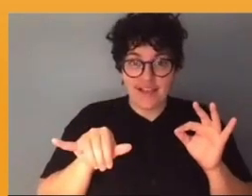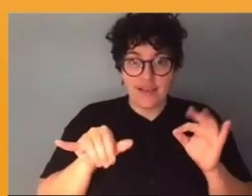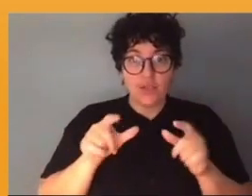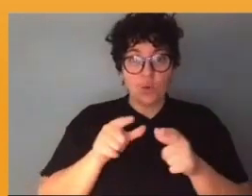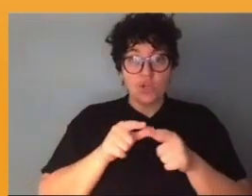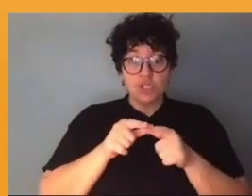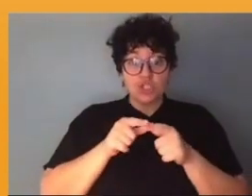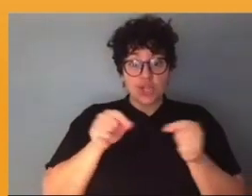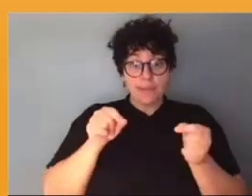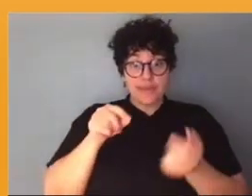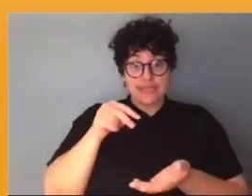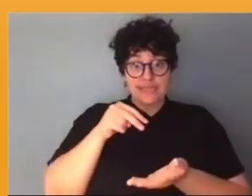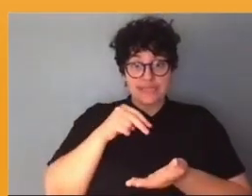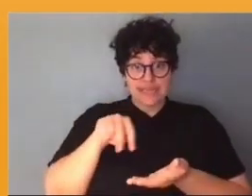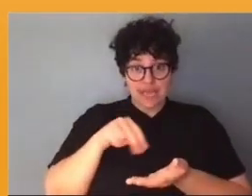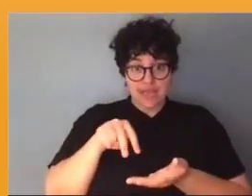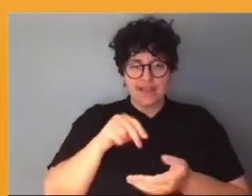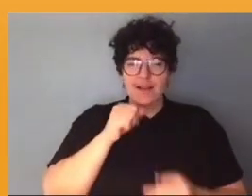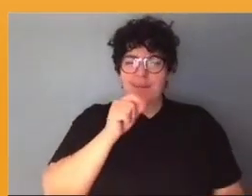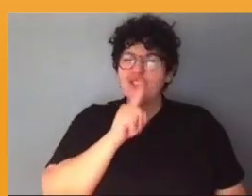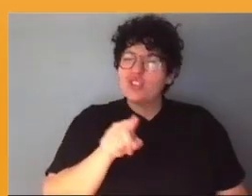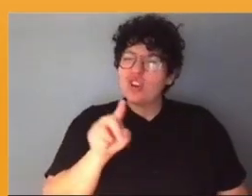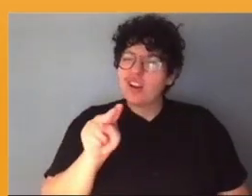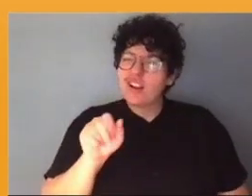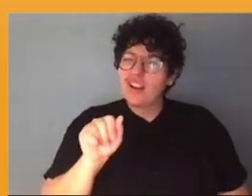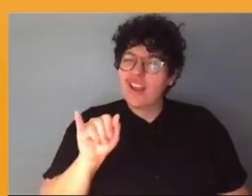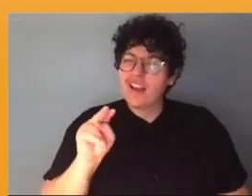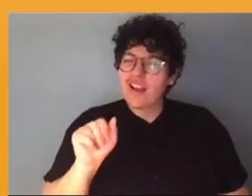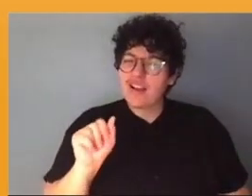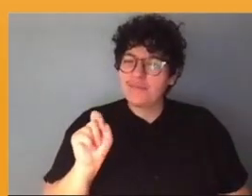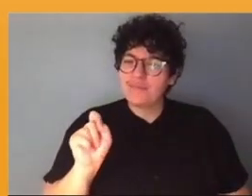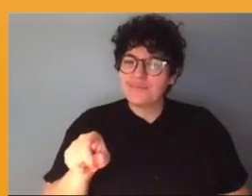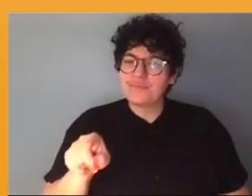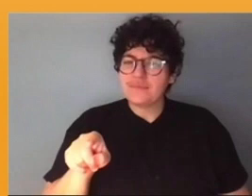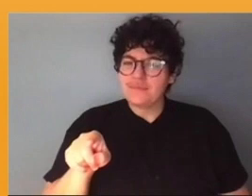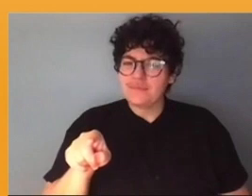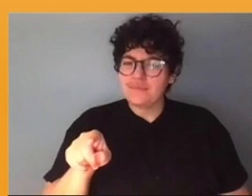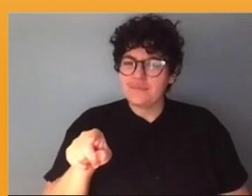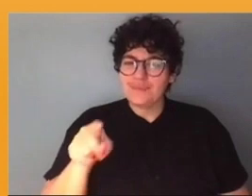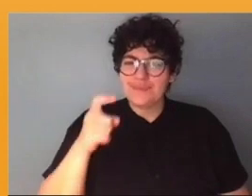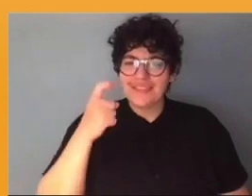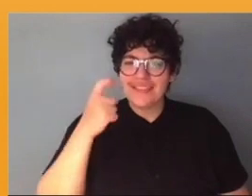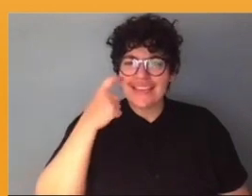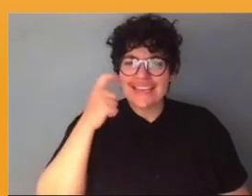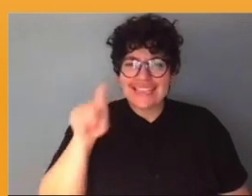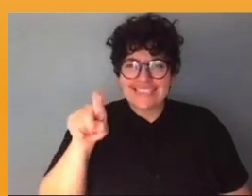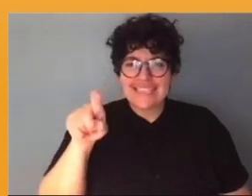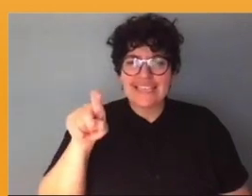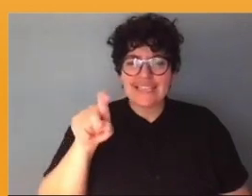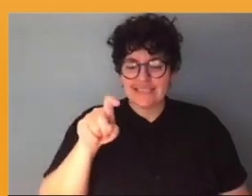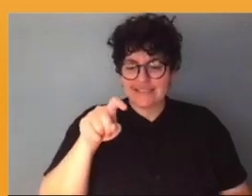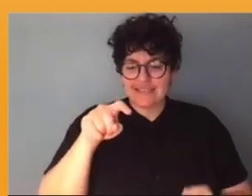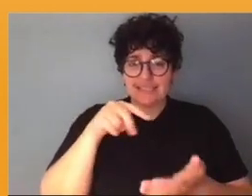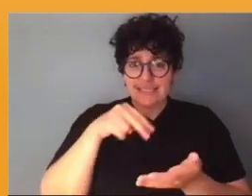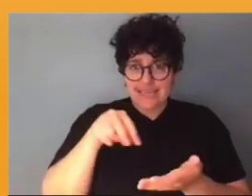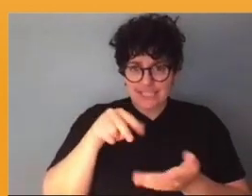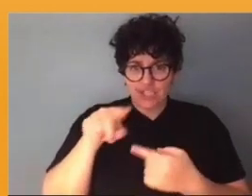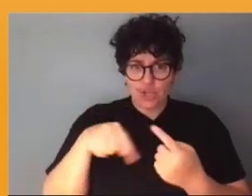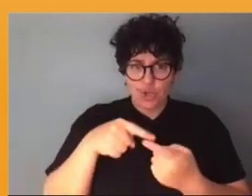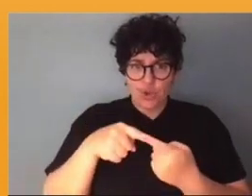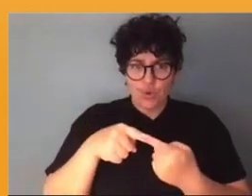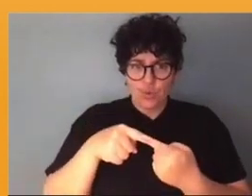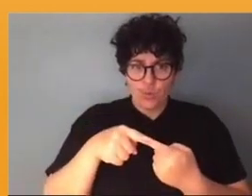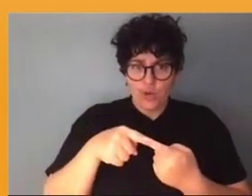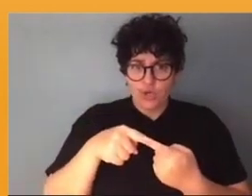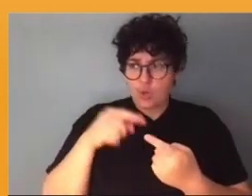dance, I'm not sure, Naina, that Indian dance, when you look at something, you jump from one to